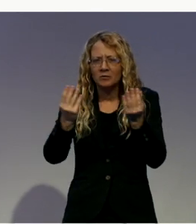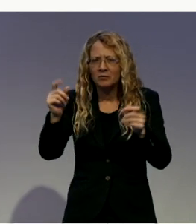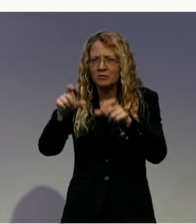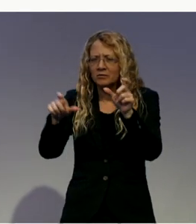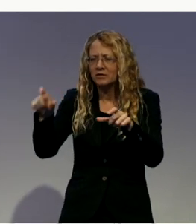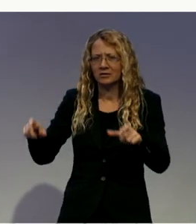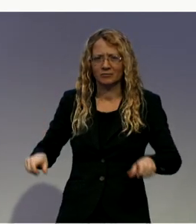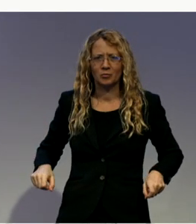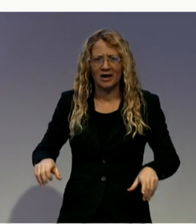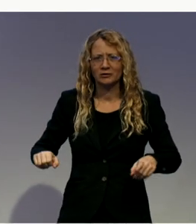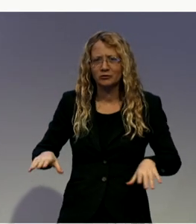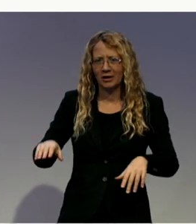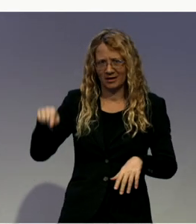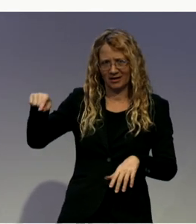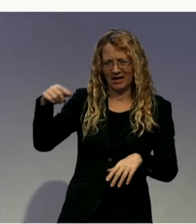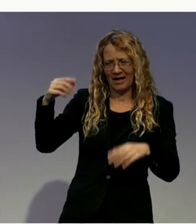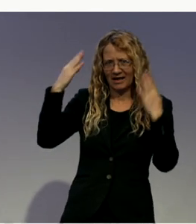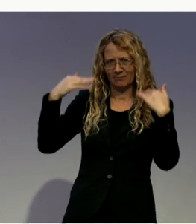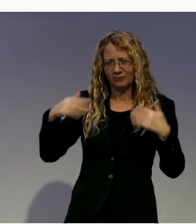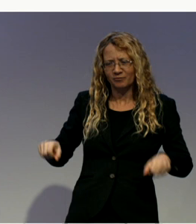And since we are talking now